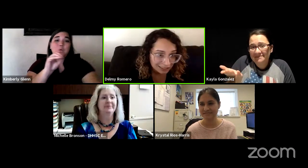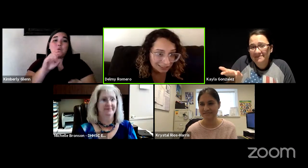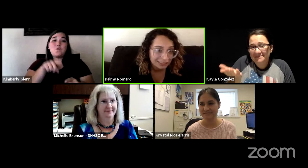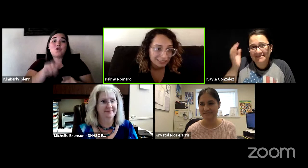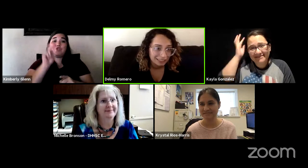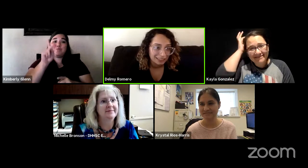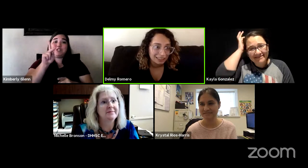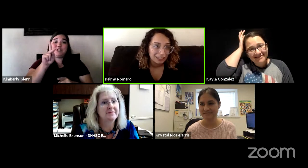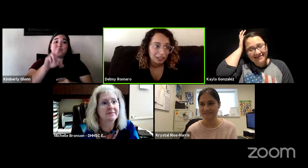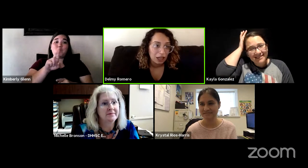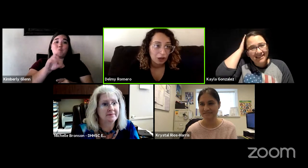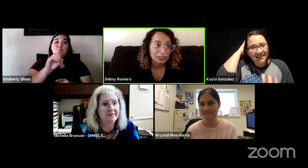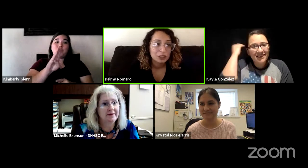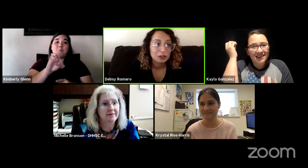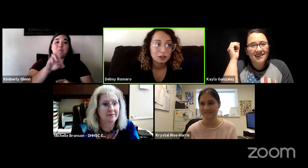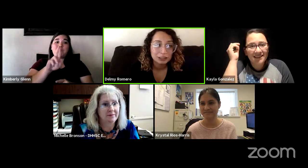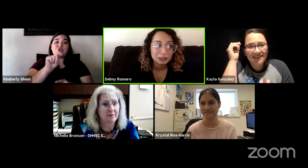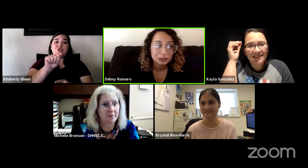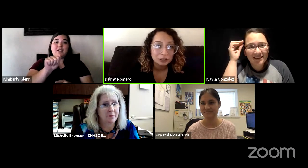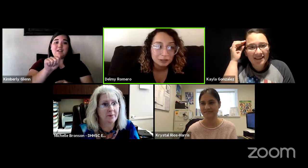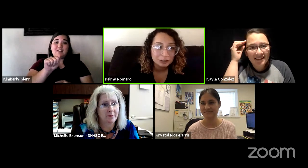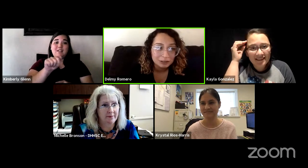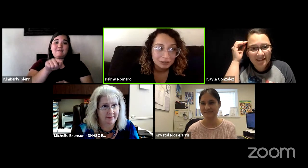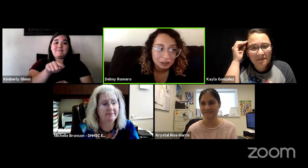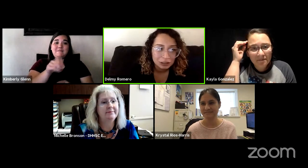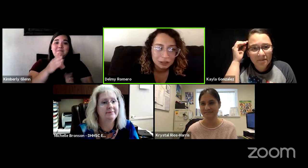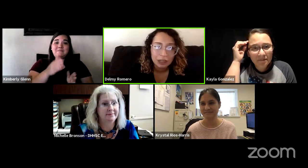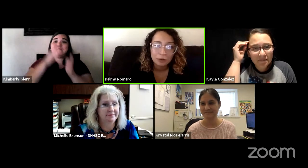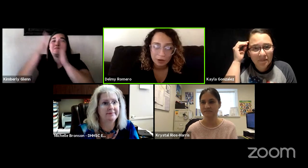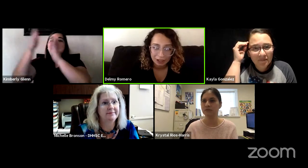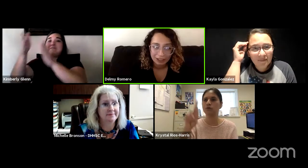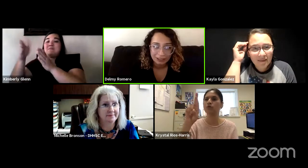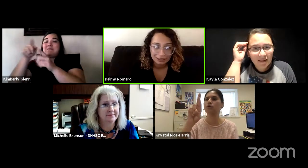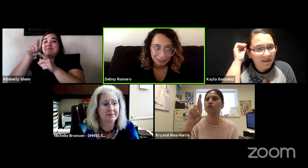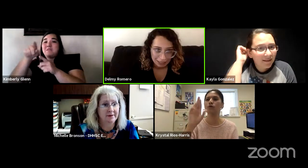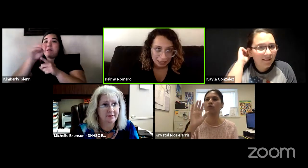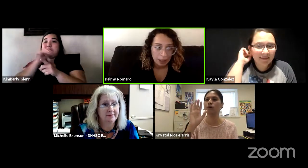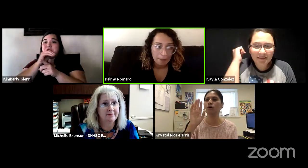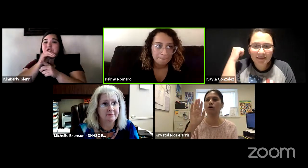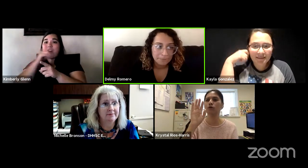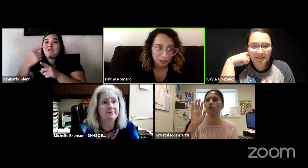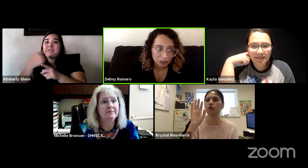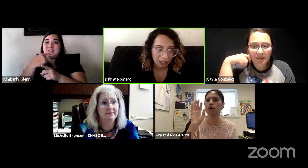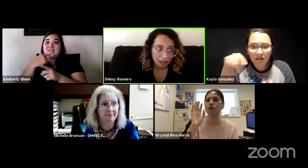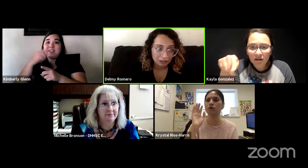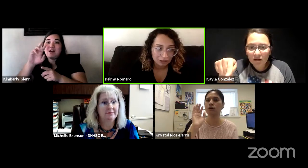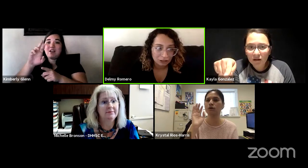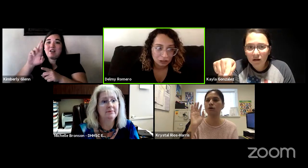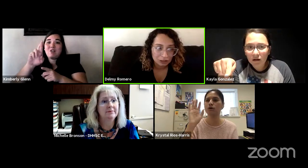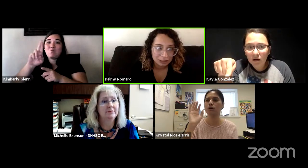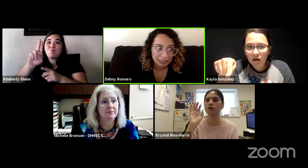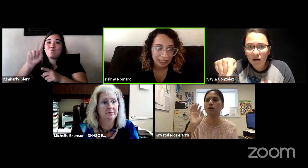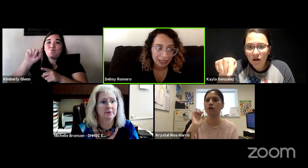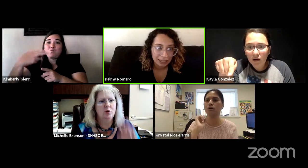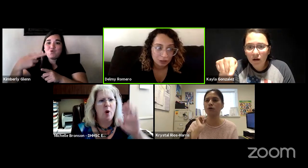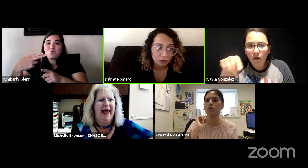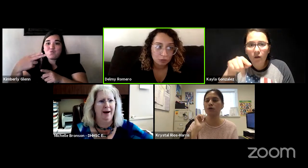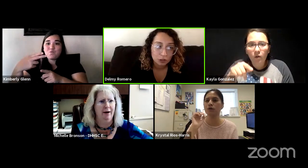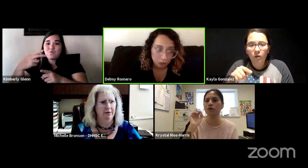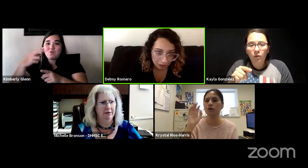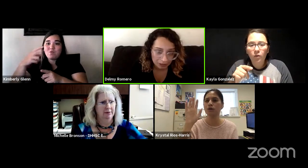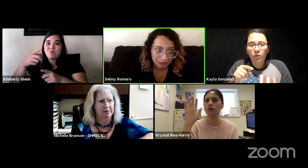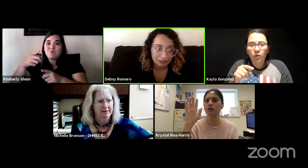Ruby? Okay, so Crystal, you said Roberta. Michelle, you